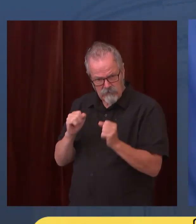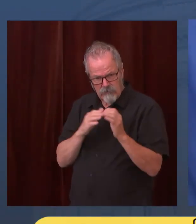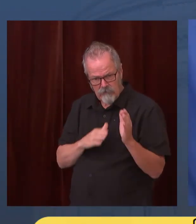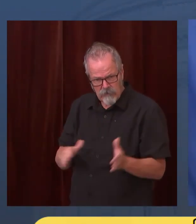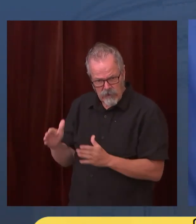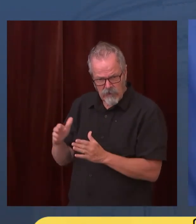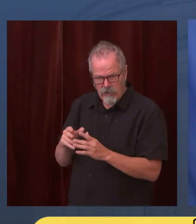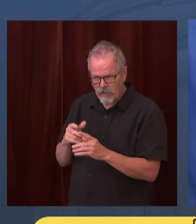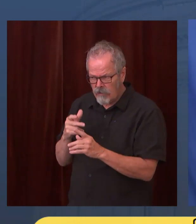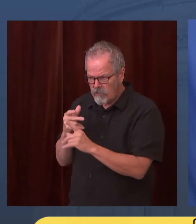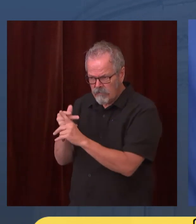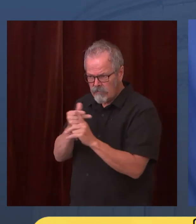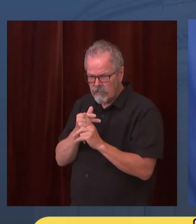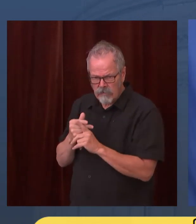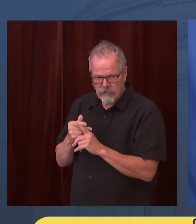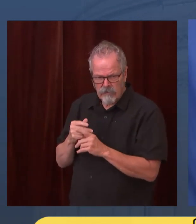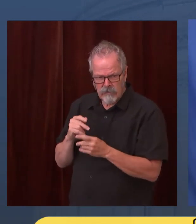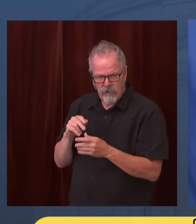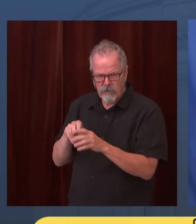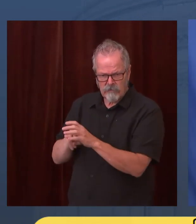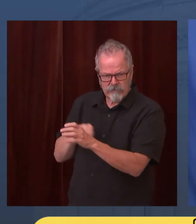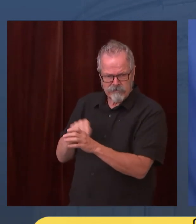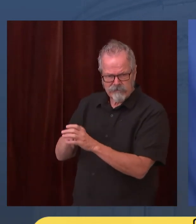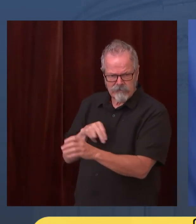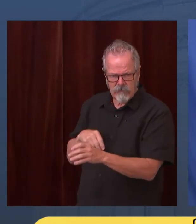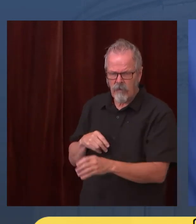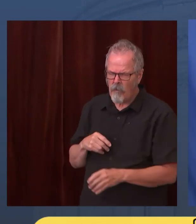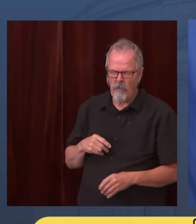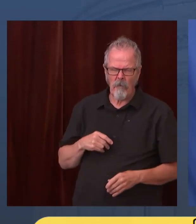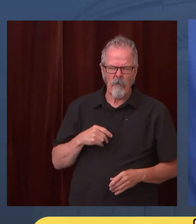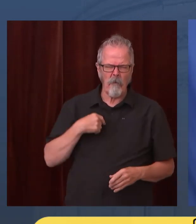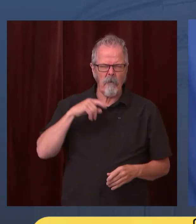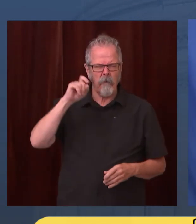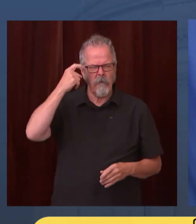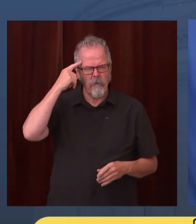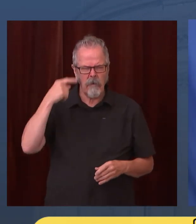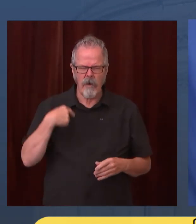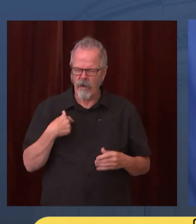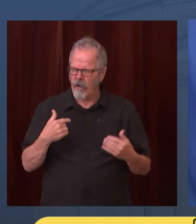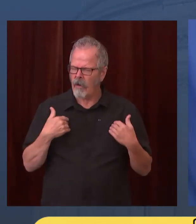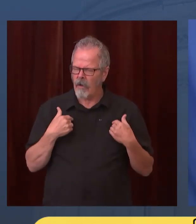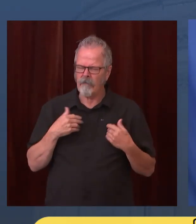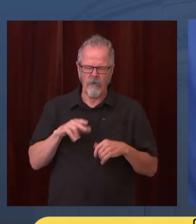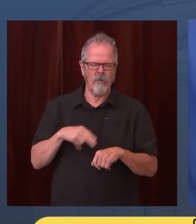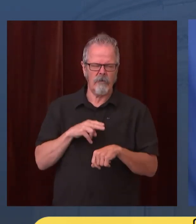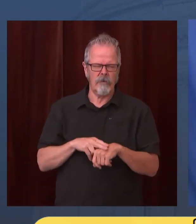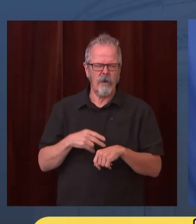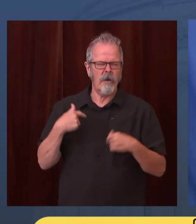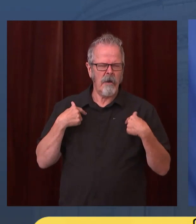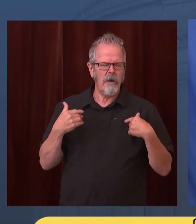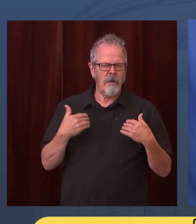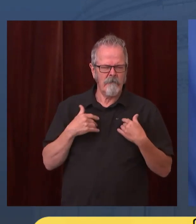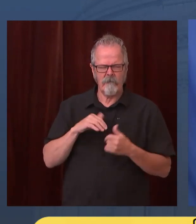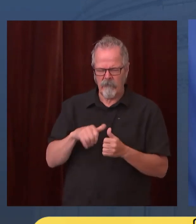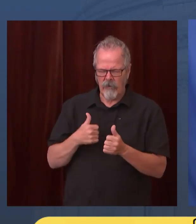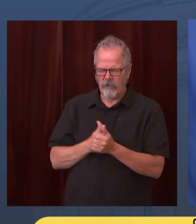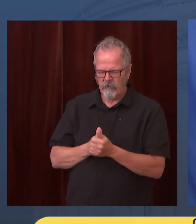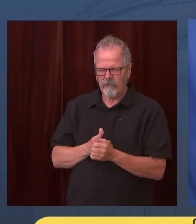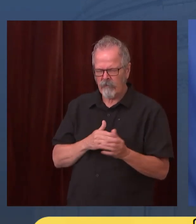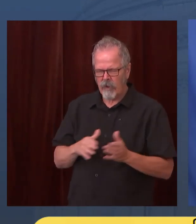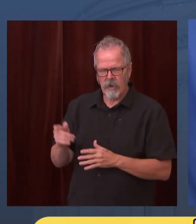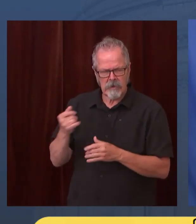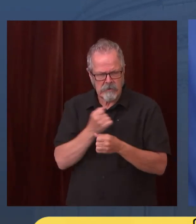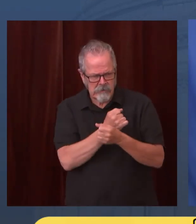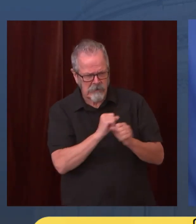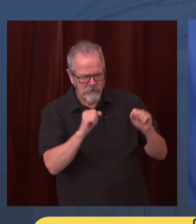yes, we're doing that. That's just standard operating procedure. We do that in many circumstances. But I do not believe that public employees ultimately are